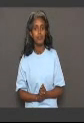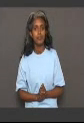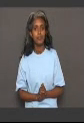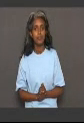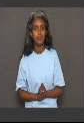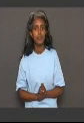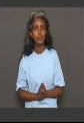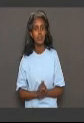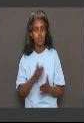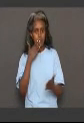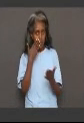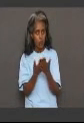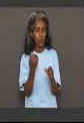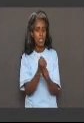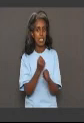equal?